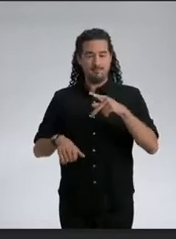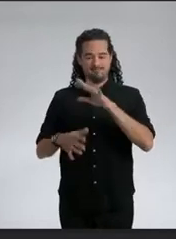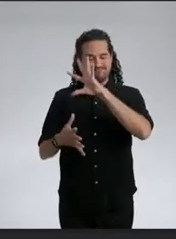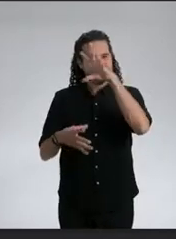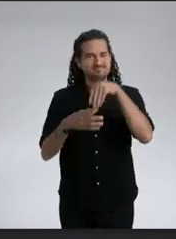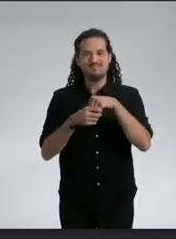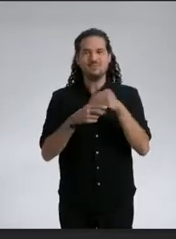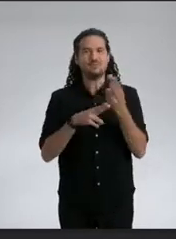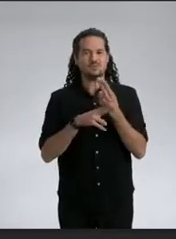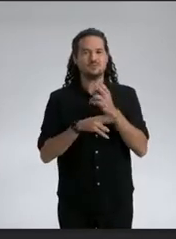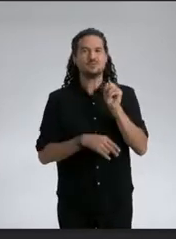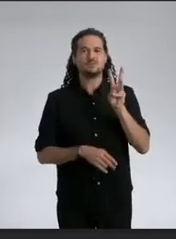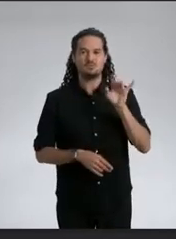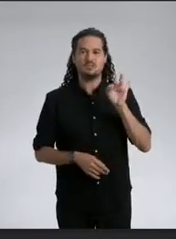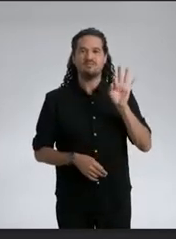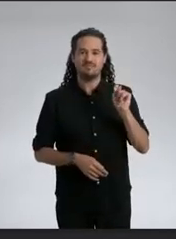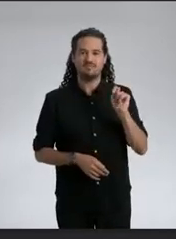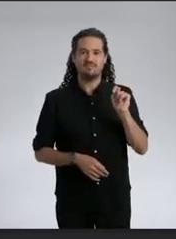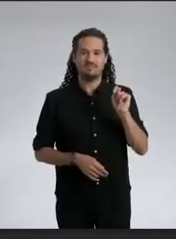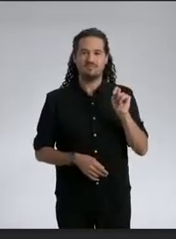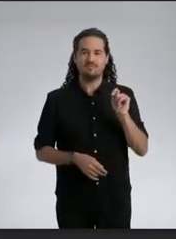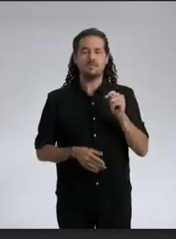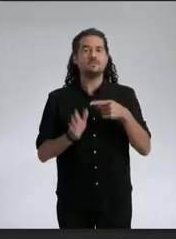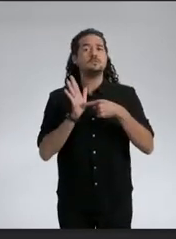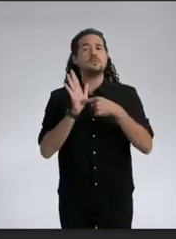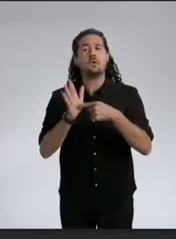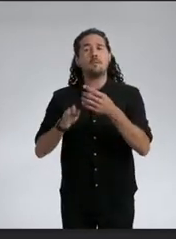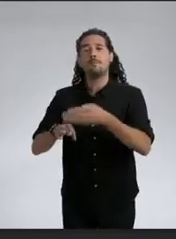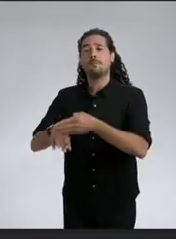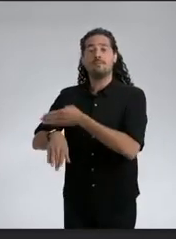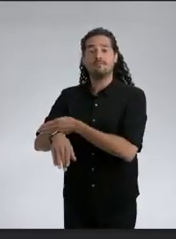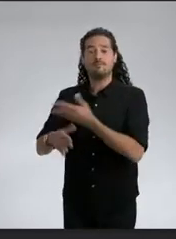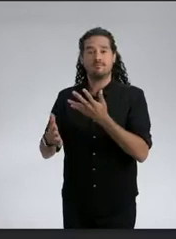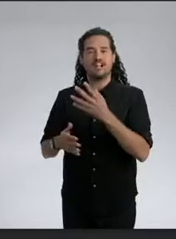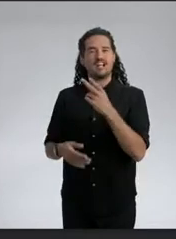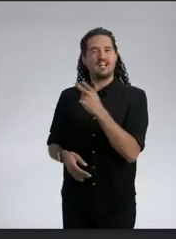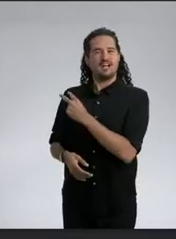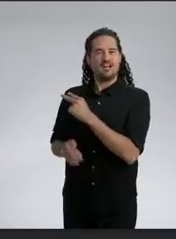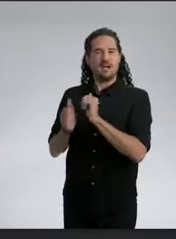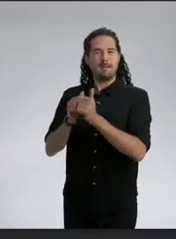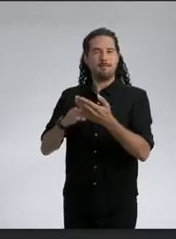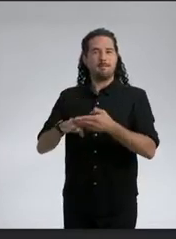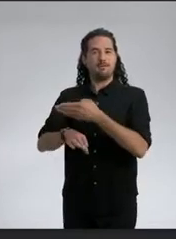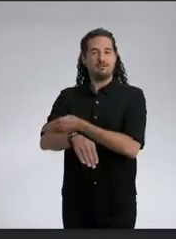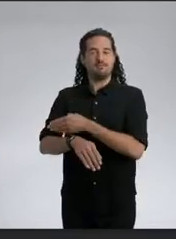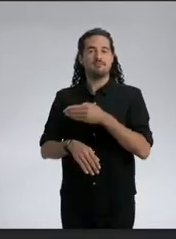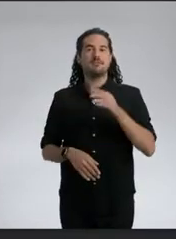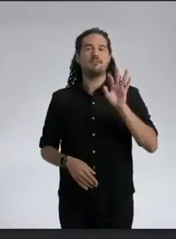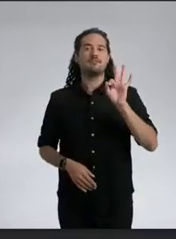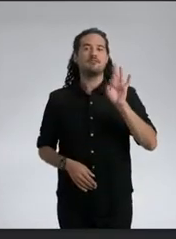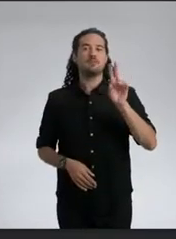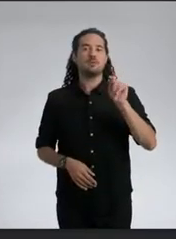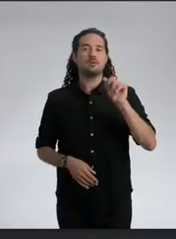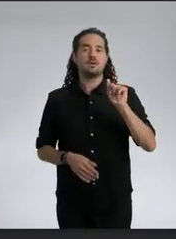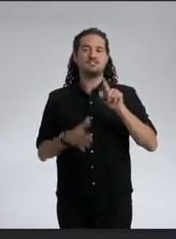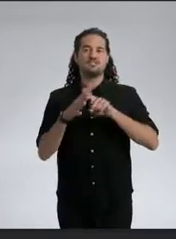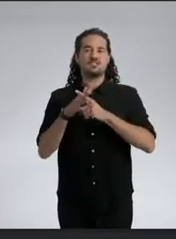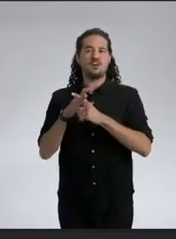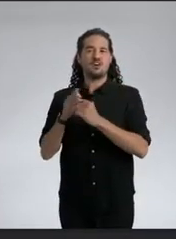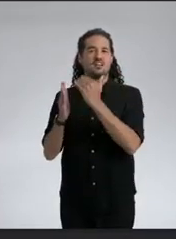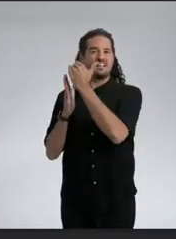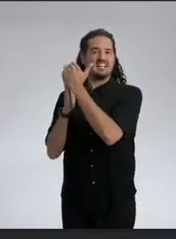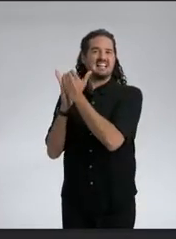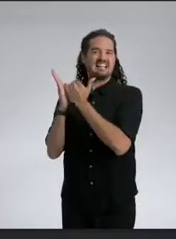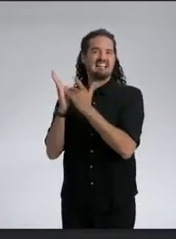this possible, let's take a look at some ways that we can improve Fruta. We'll start with List, the most ubiquitous component